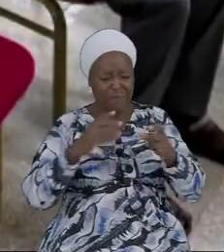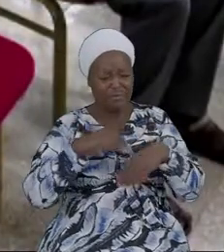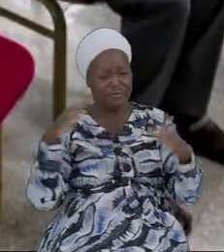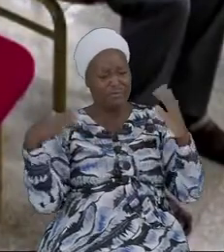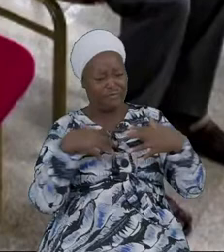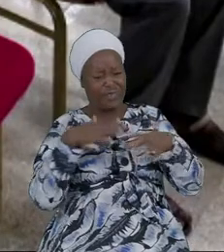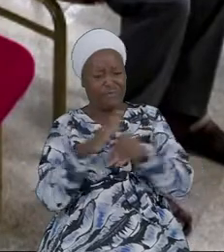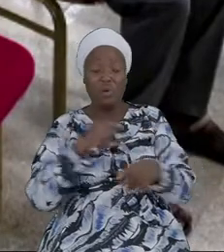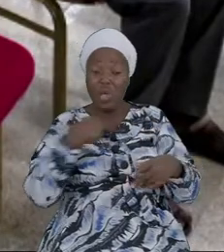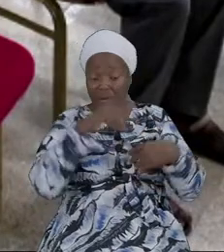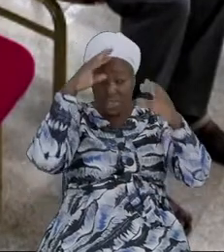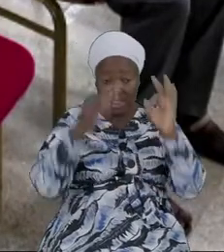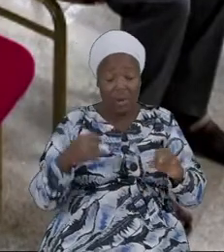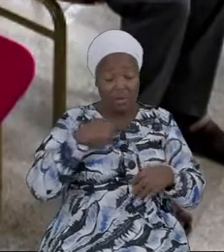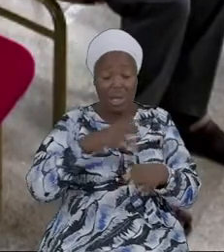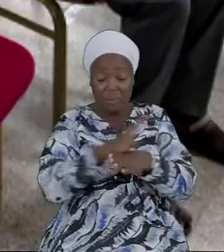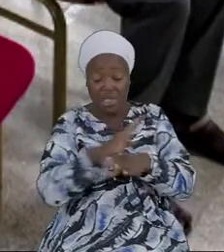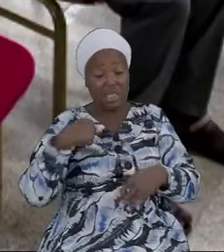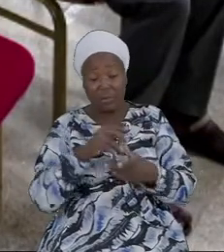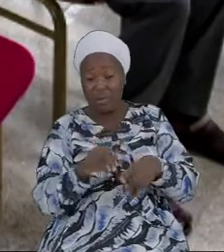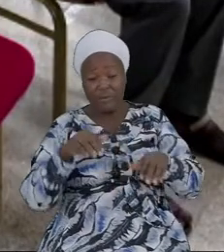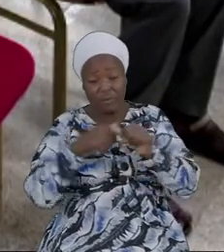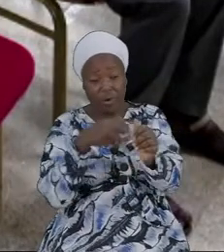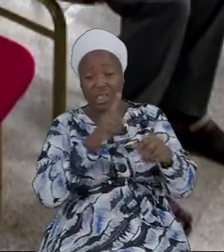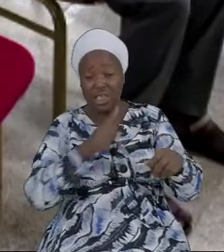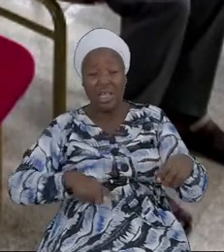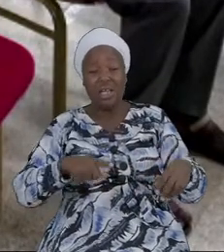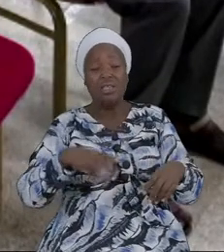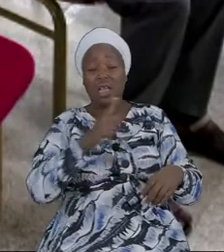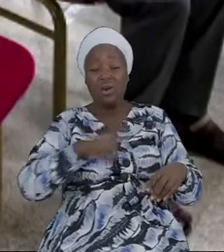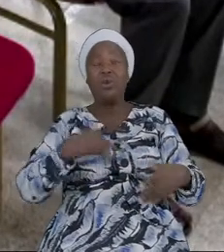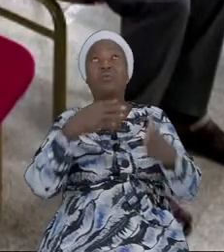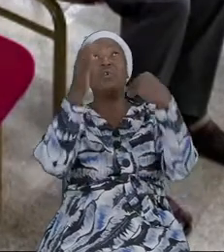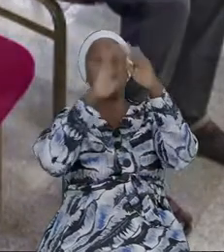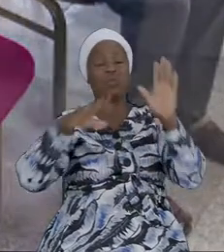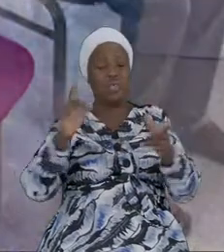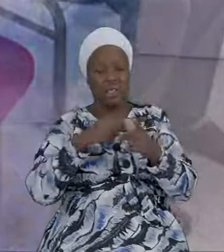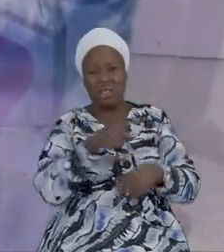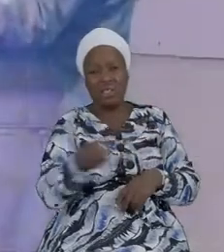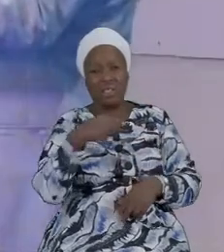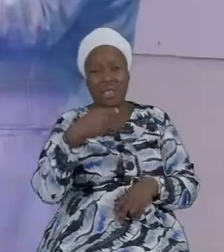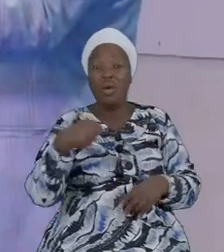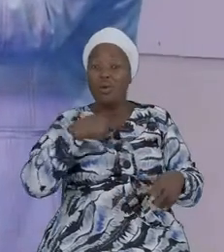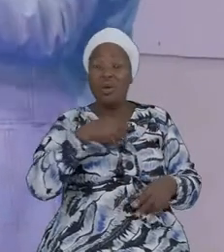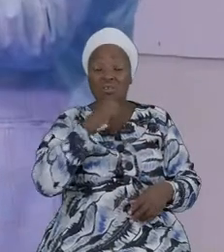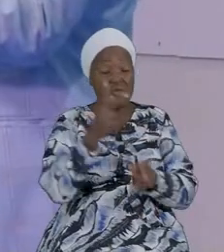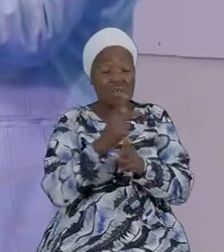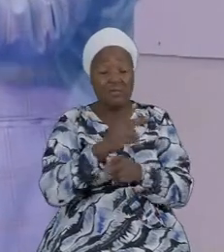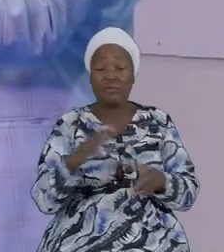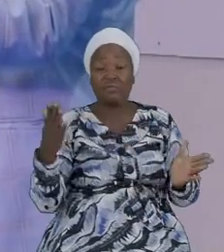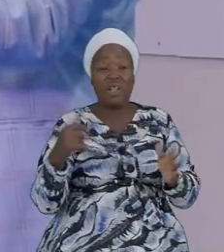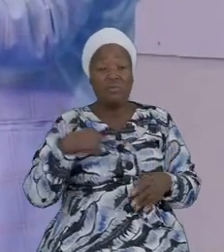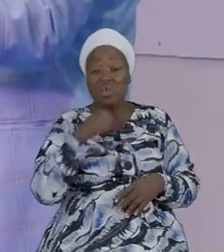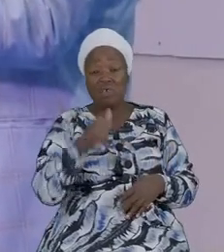we're facing, and we're following the God of heaven. They said, we are not careful, we're